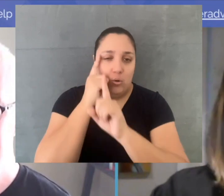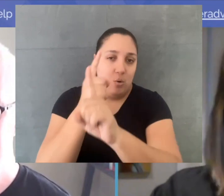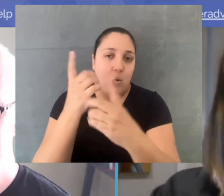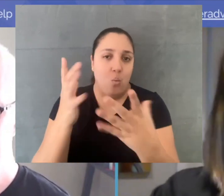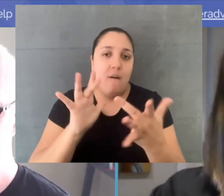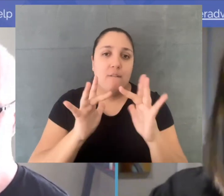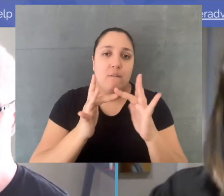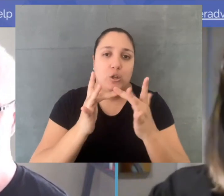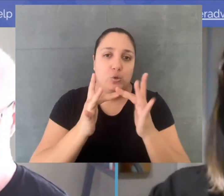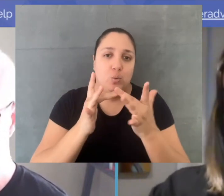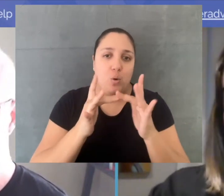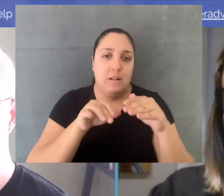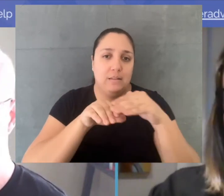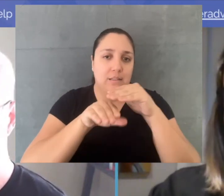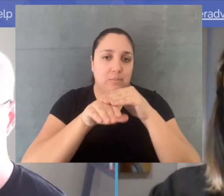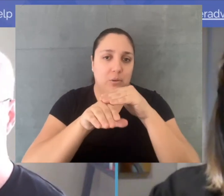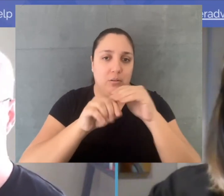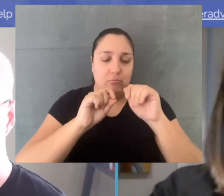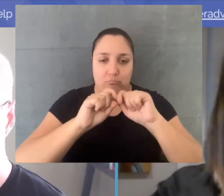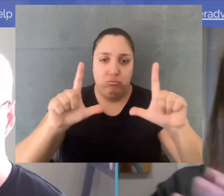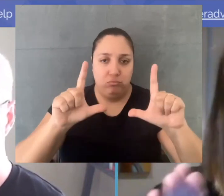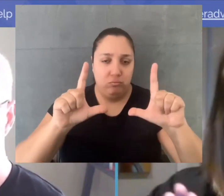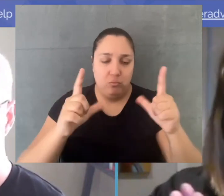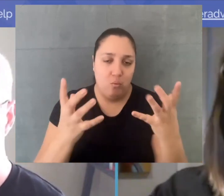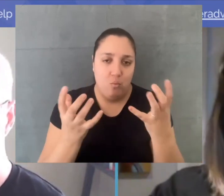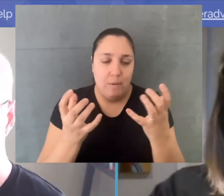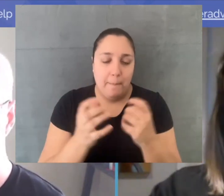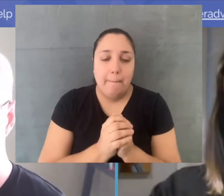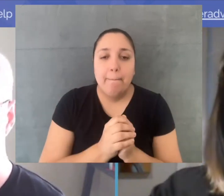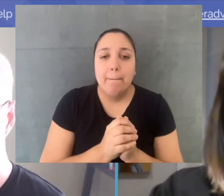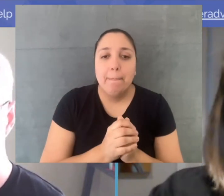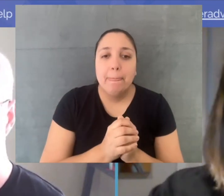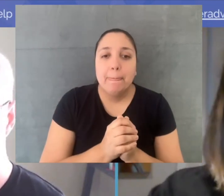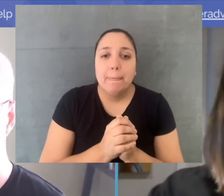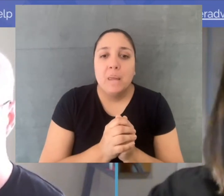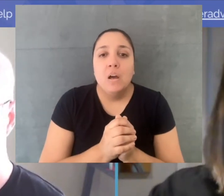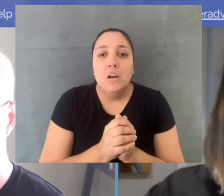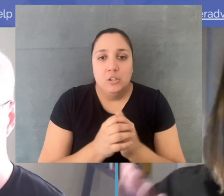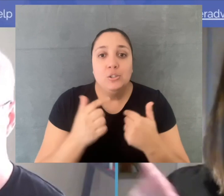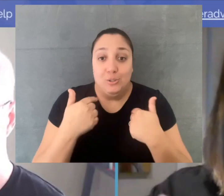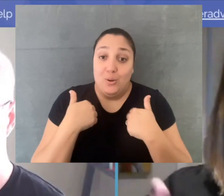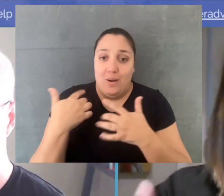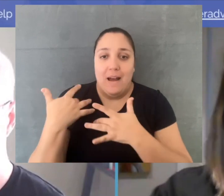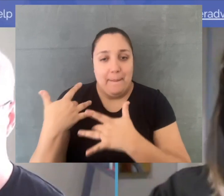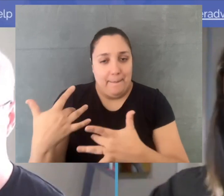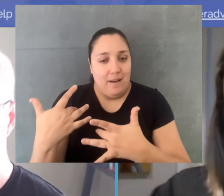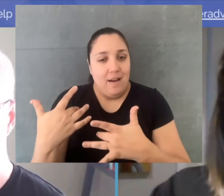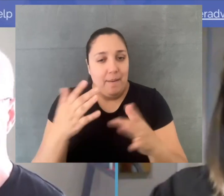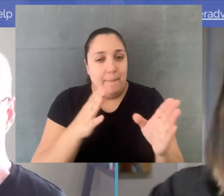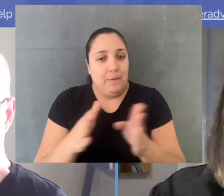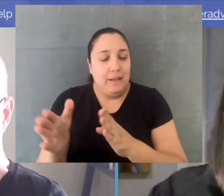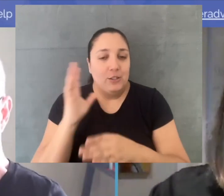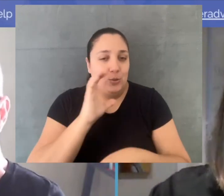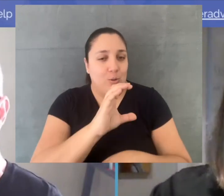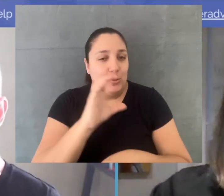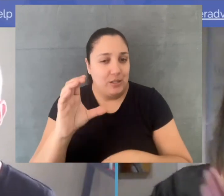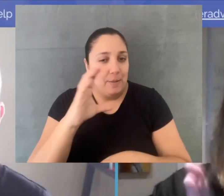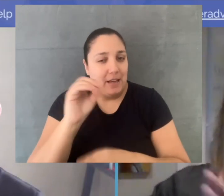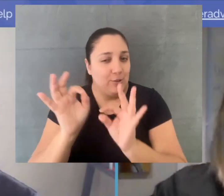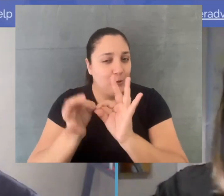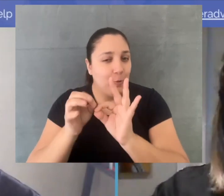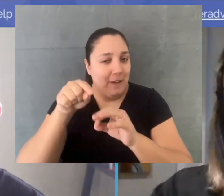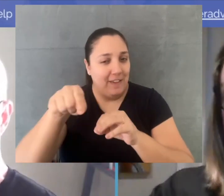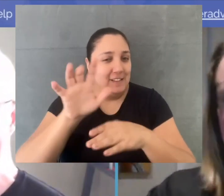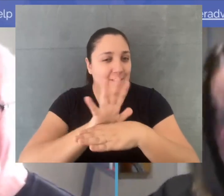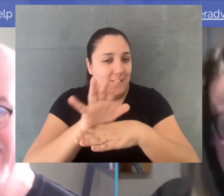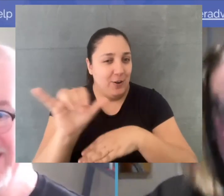virtual accessibility. And just to clear the air, I do intend to interpret and caption this video afterwards. So let's